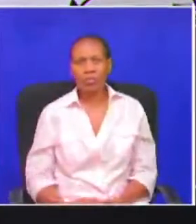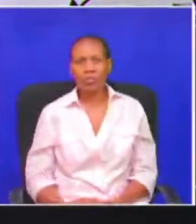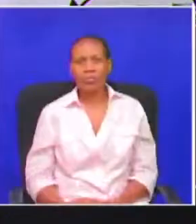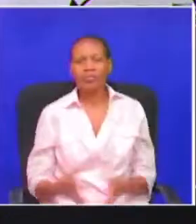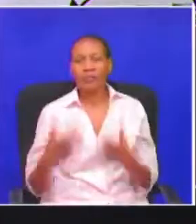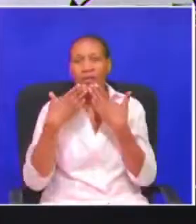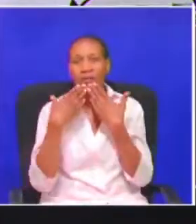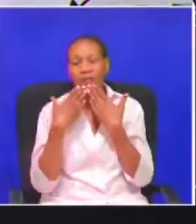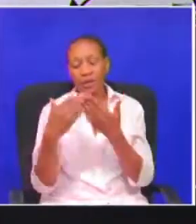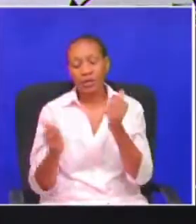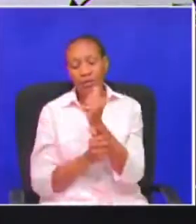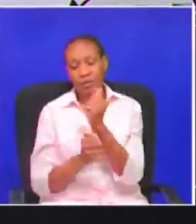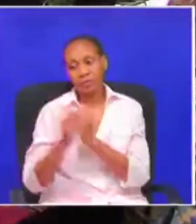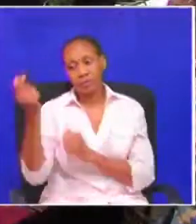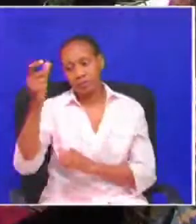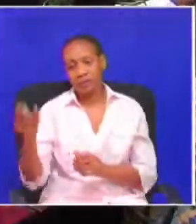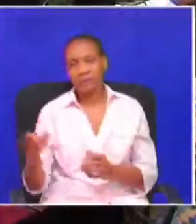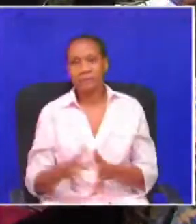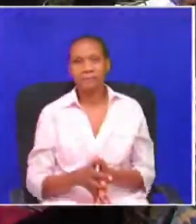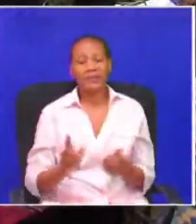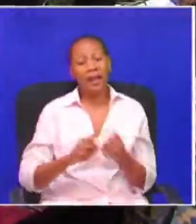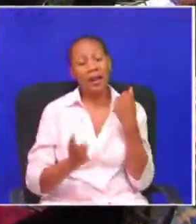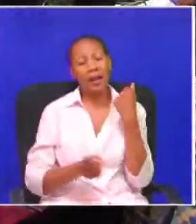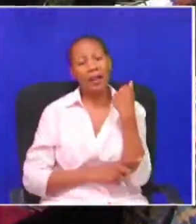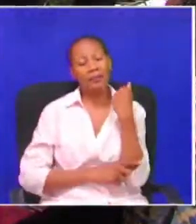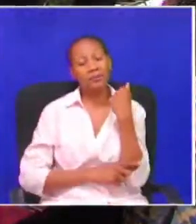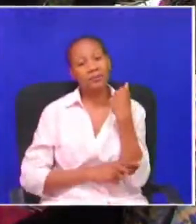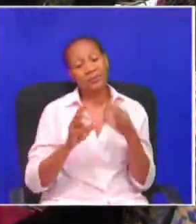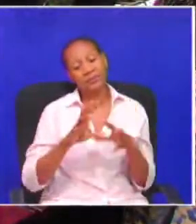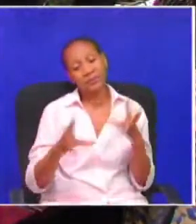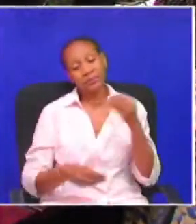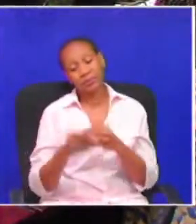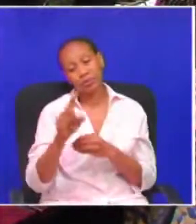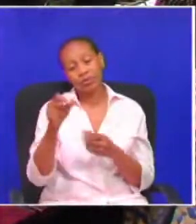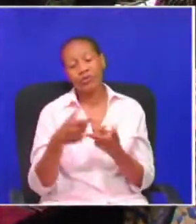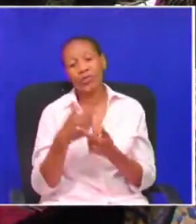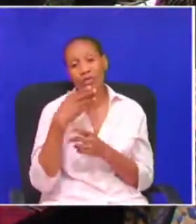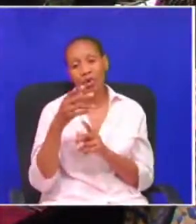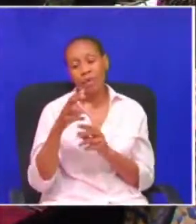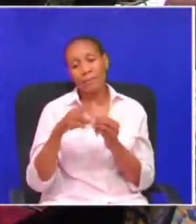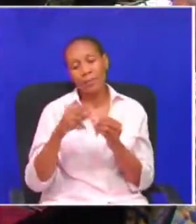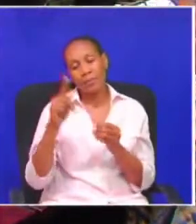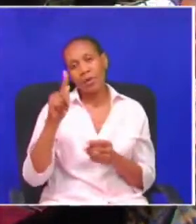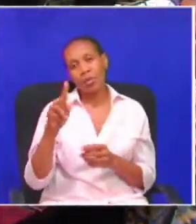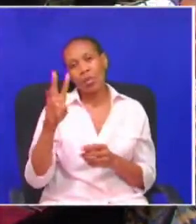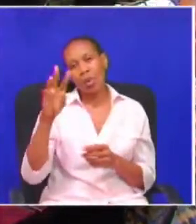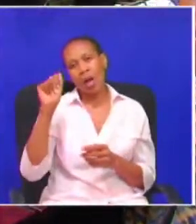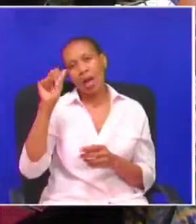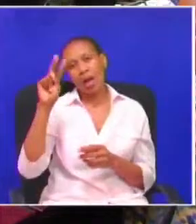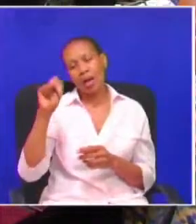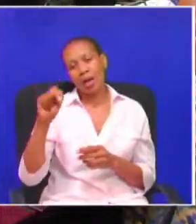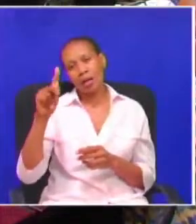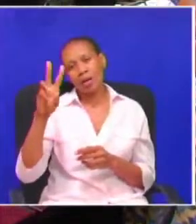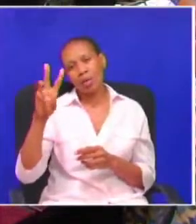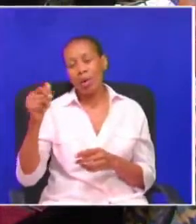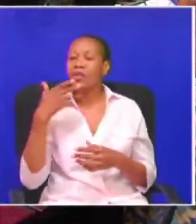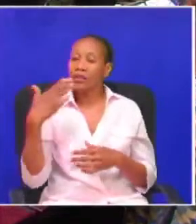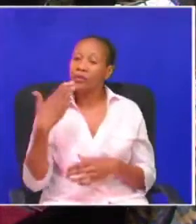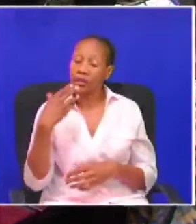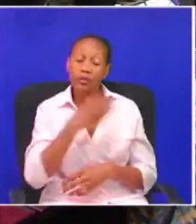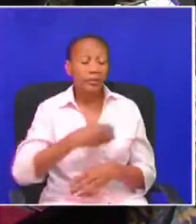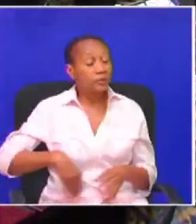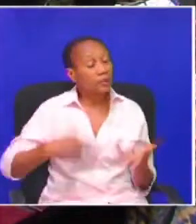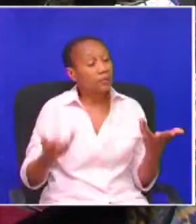Thank you, Deputy Speaker. The last supplementary question will be asked by the Honourable Kwankwa. President, thank you very much.